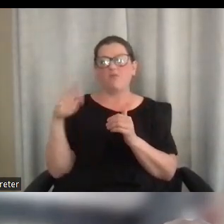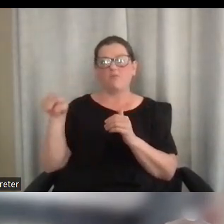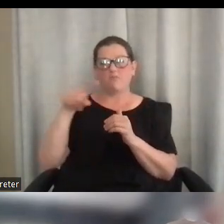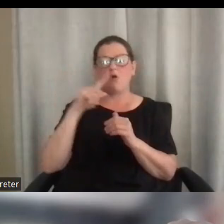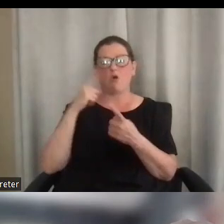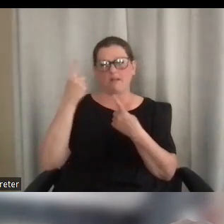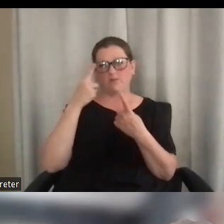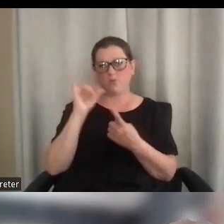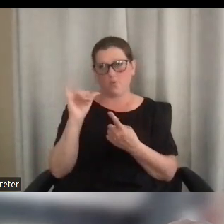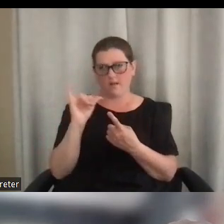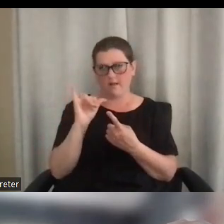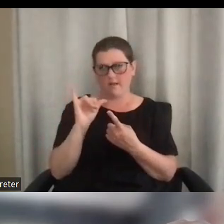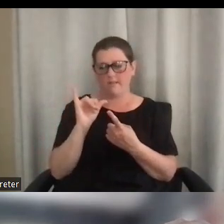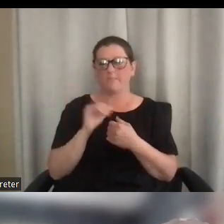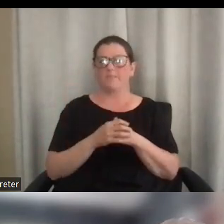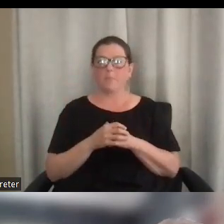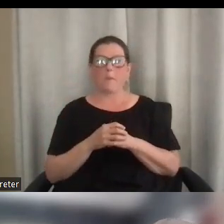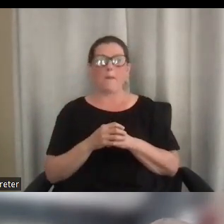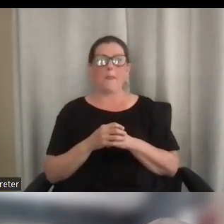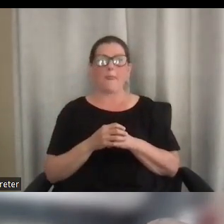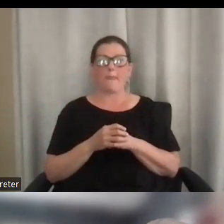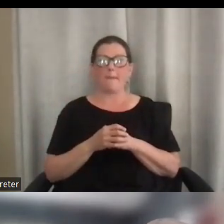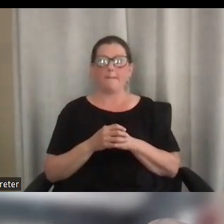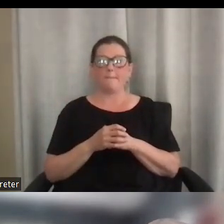strategy as a way to support families and children in their states.